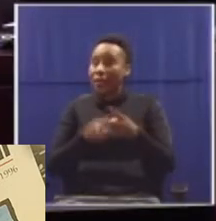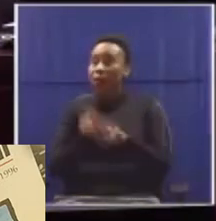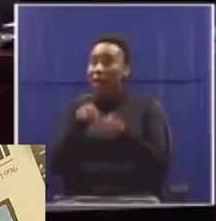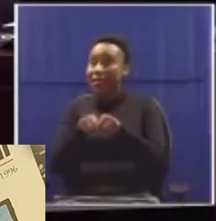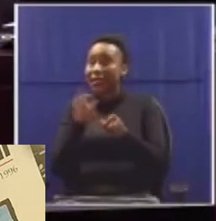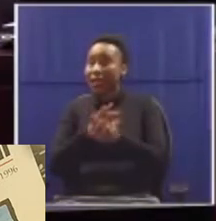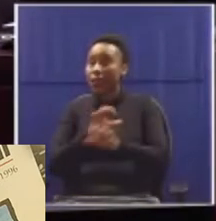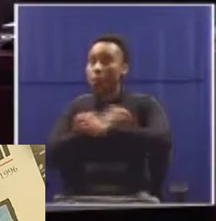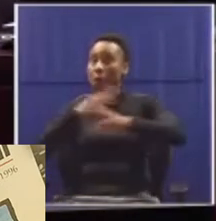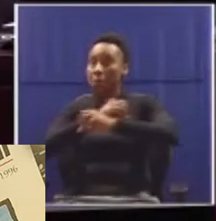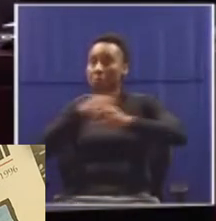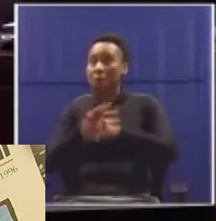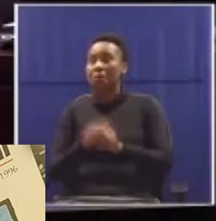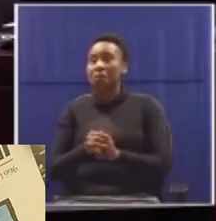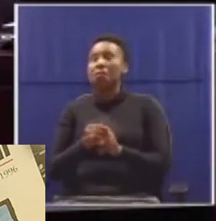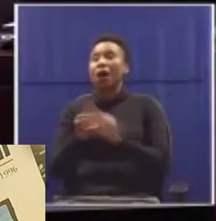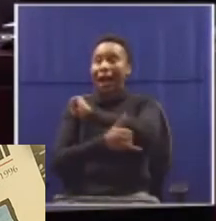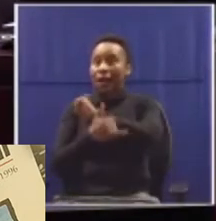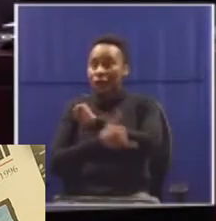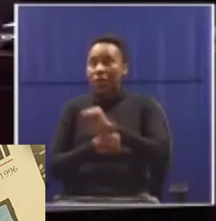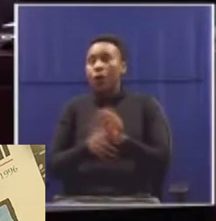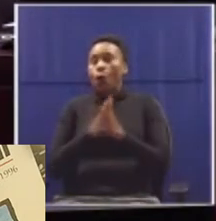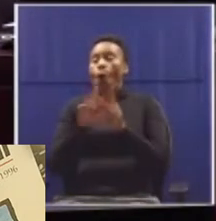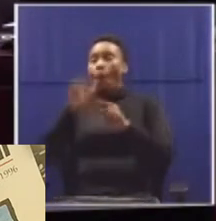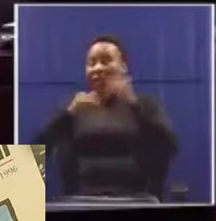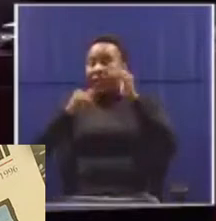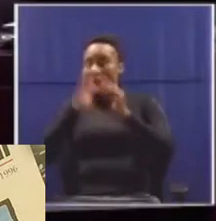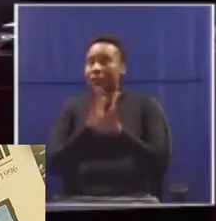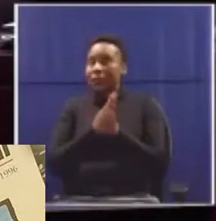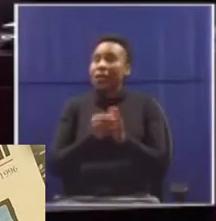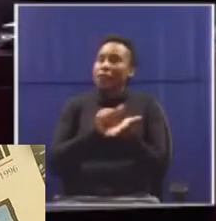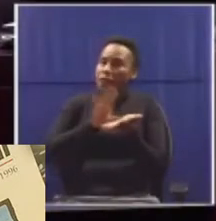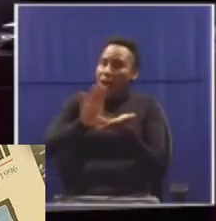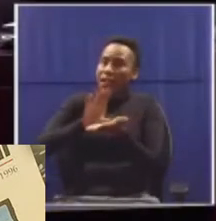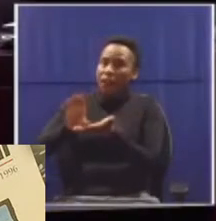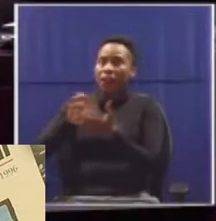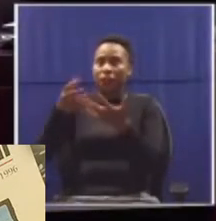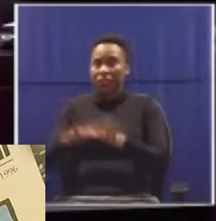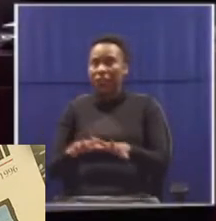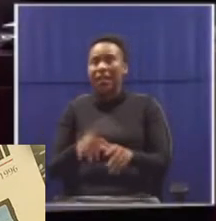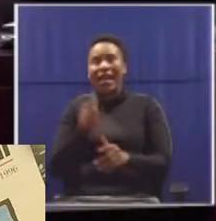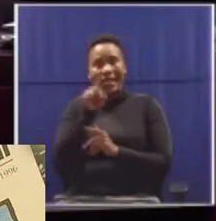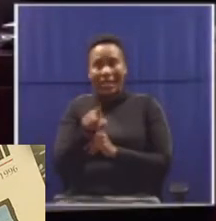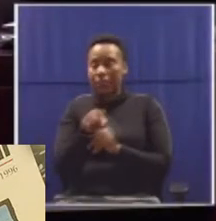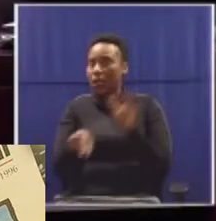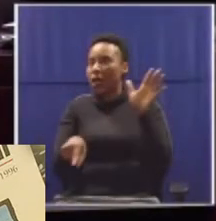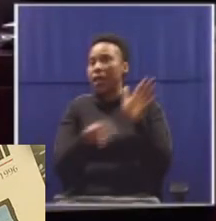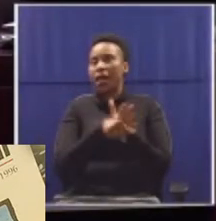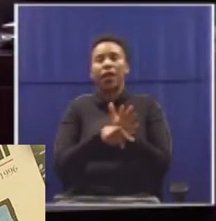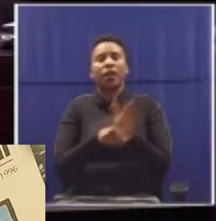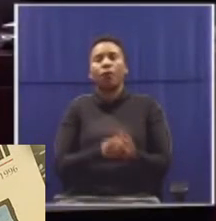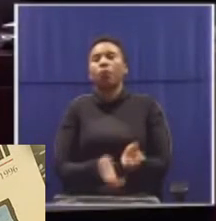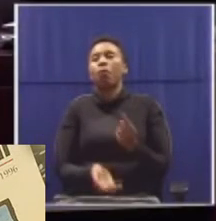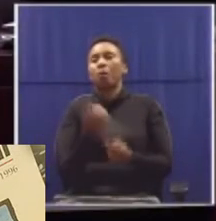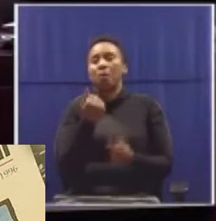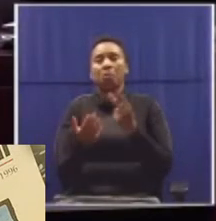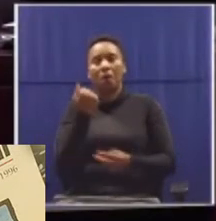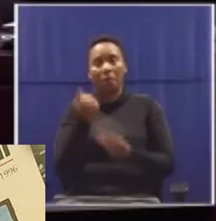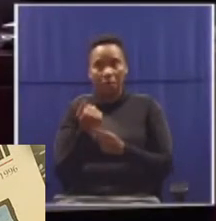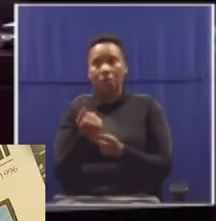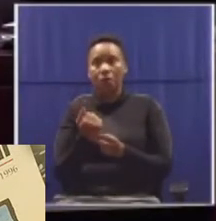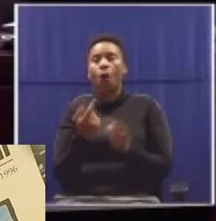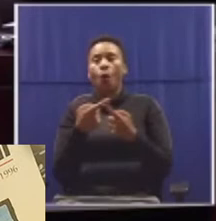standards the gray listing doesn't compel us to do anything it is effectively a negative finding of our fiduciary